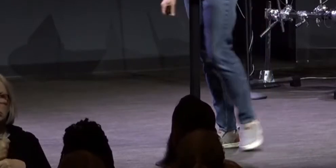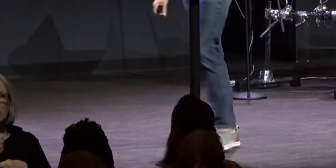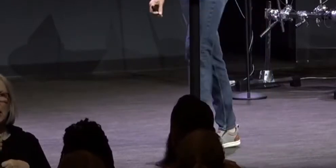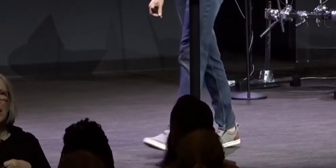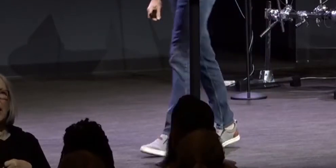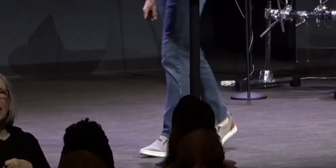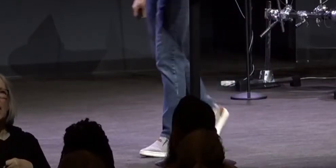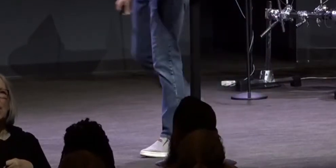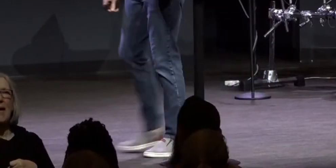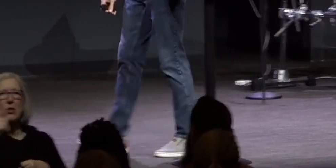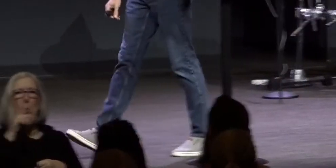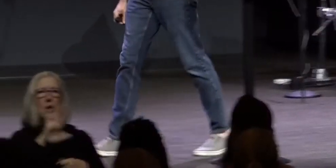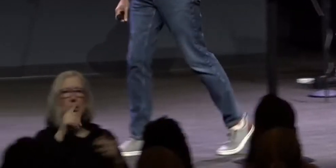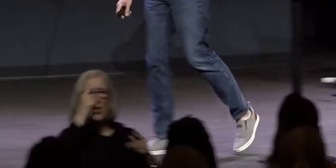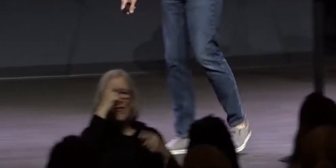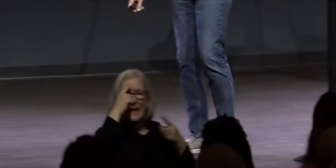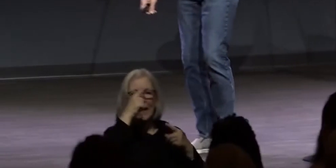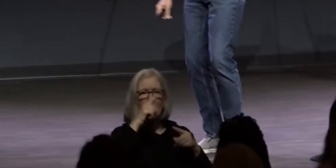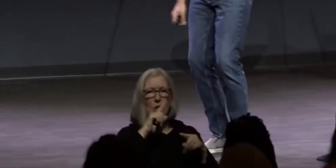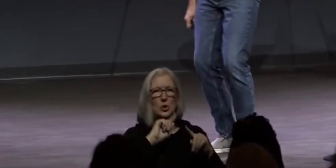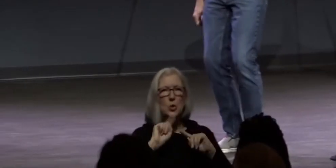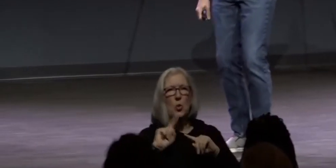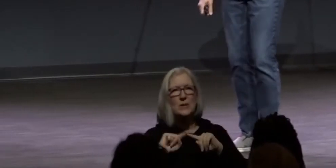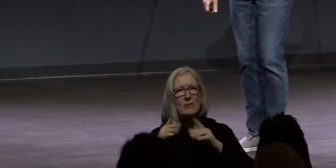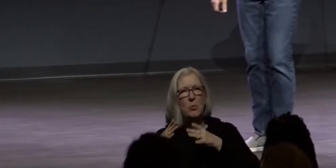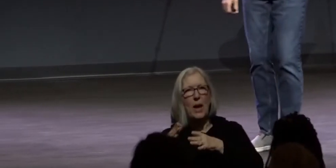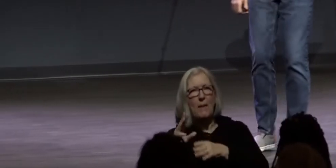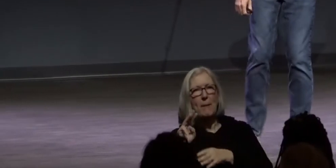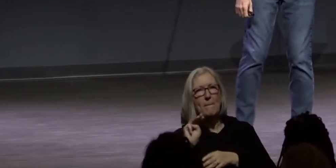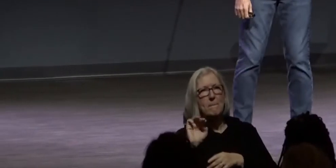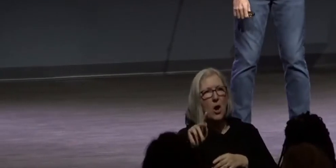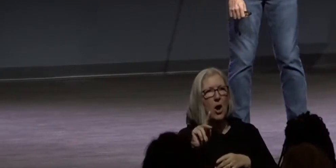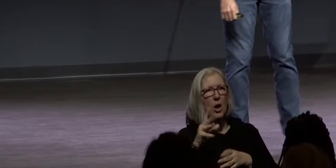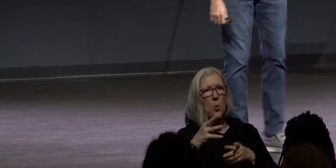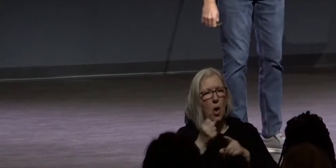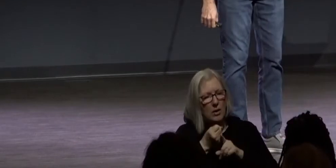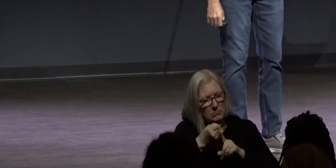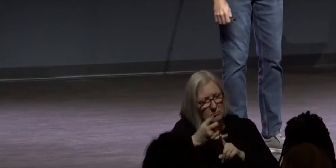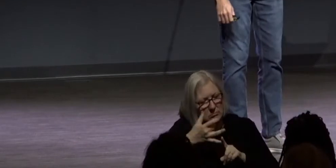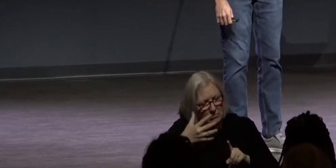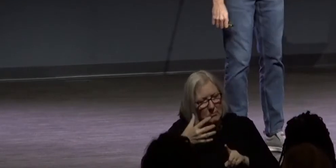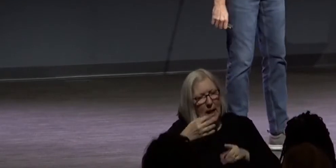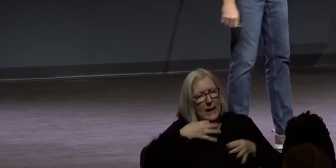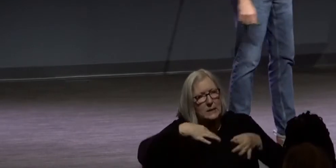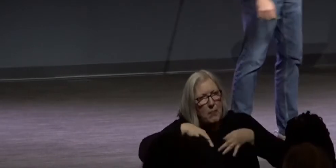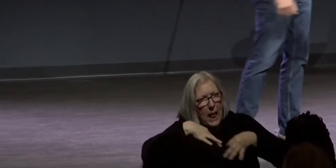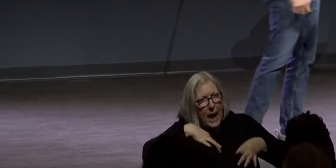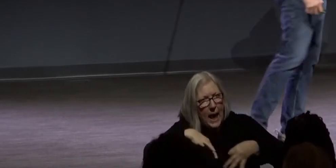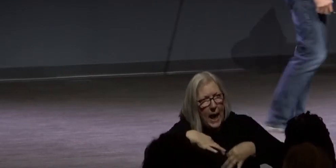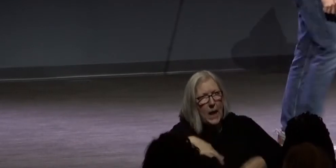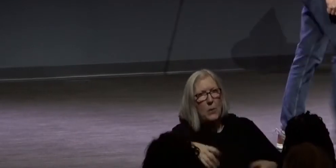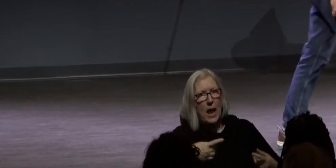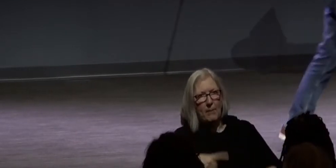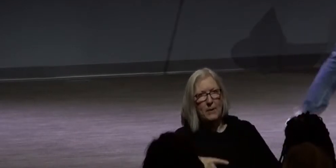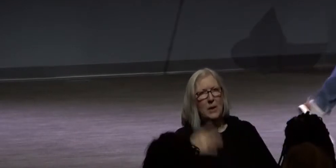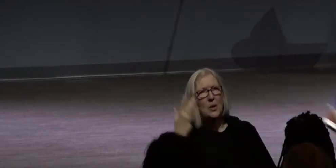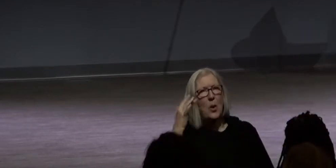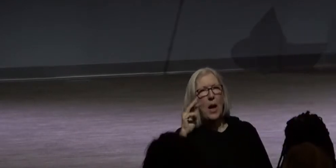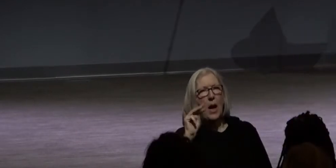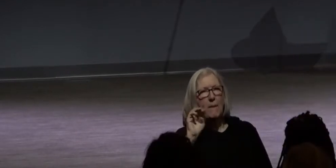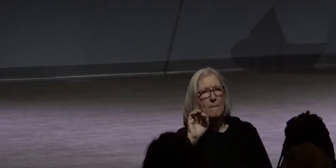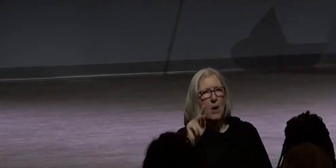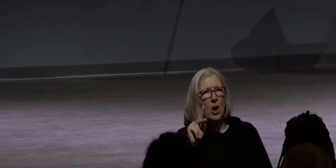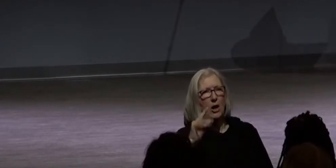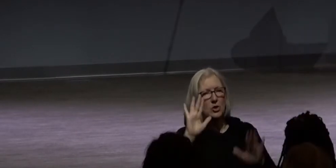of thought in a different direction. Mark loves to unpack the action. That's why Mark is always